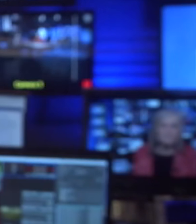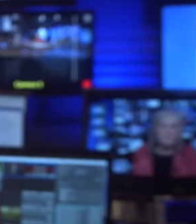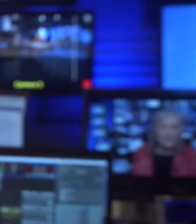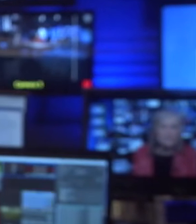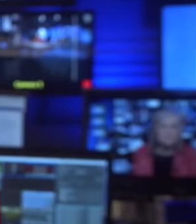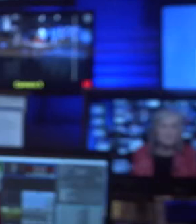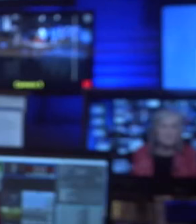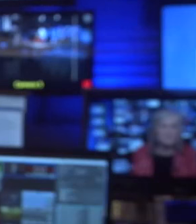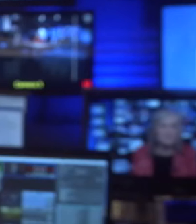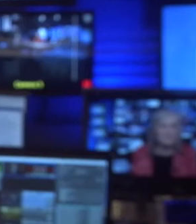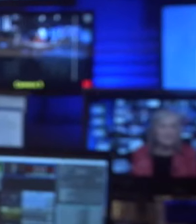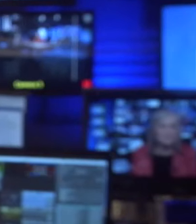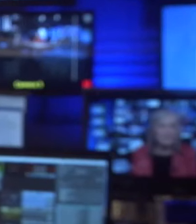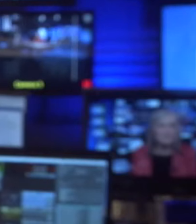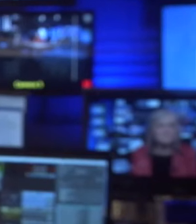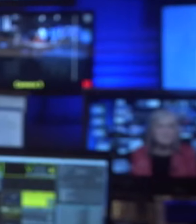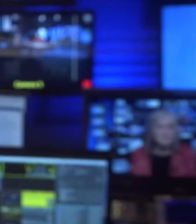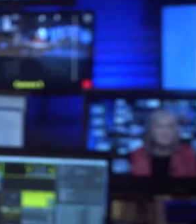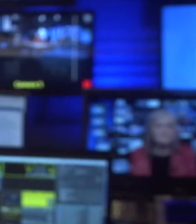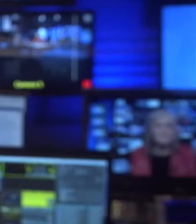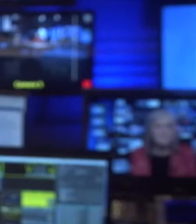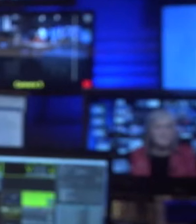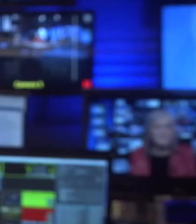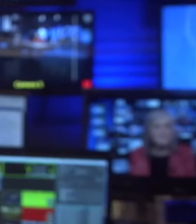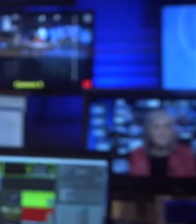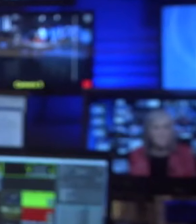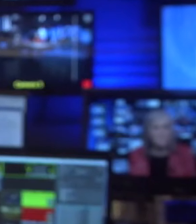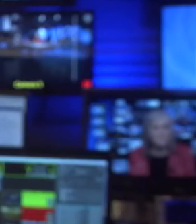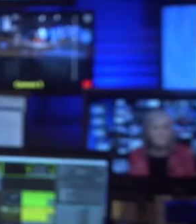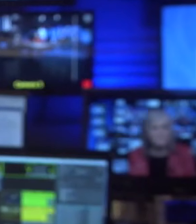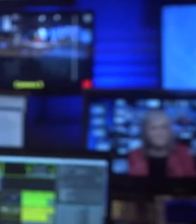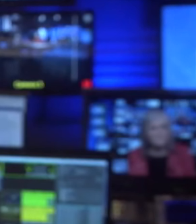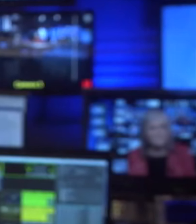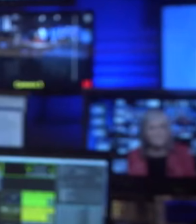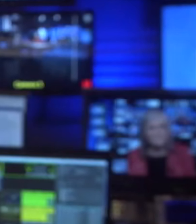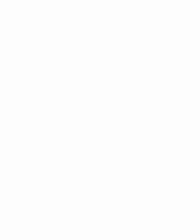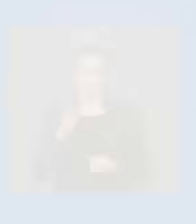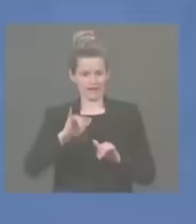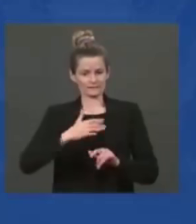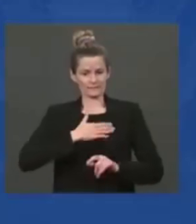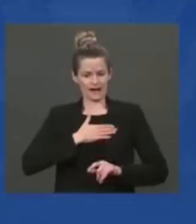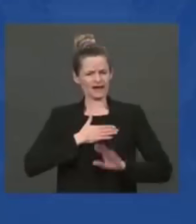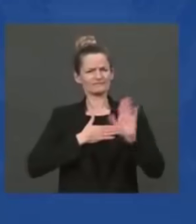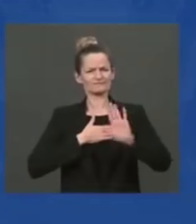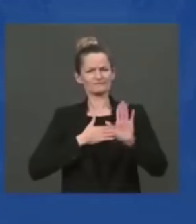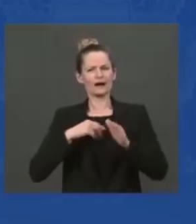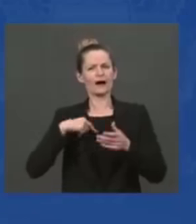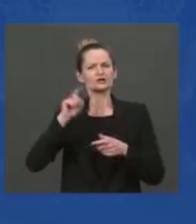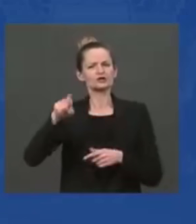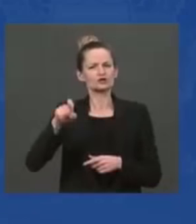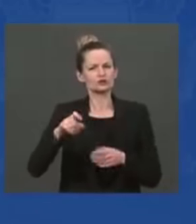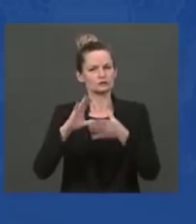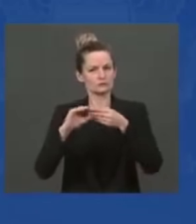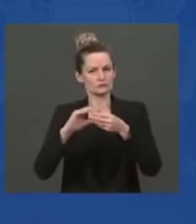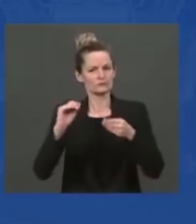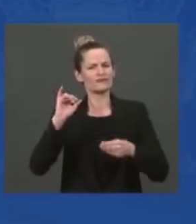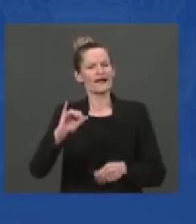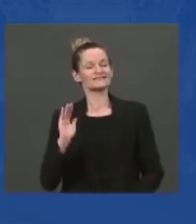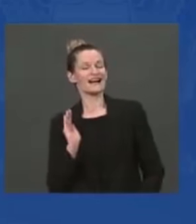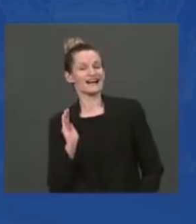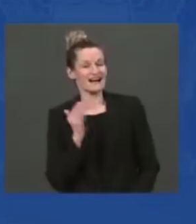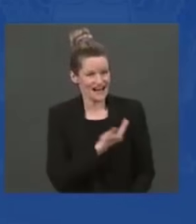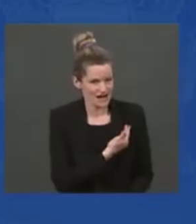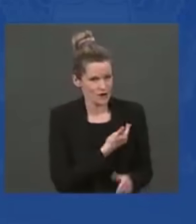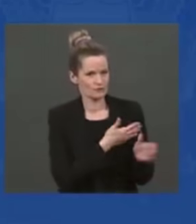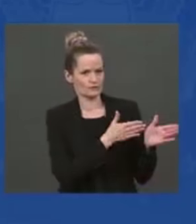Democrats to back his spending plan, outlining some of its key components. Investments in roads, bridges,